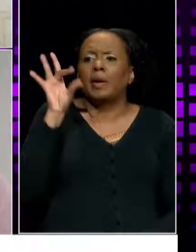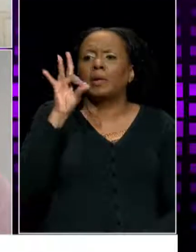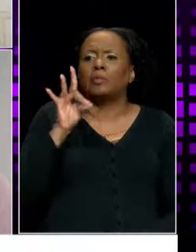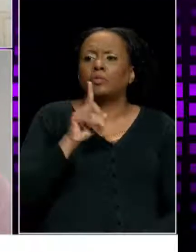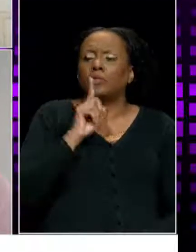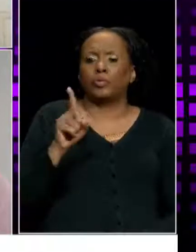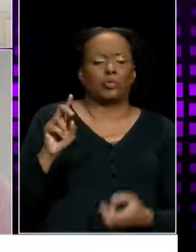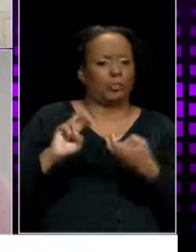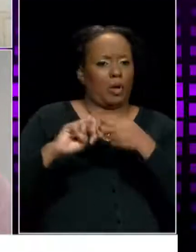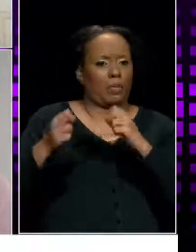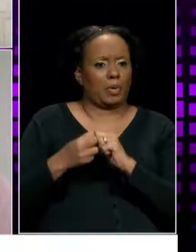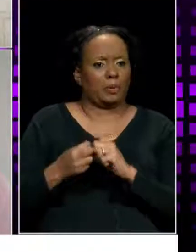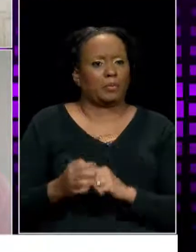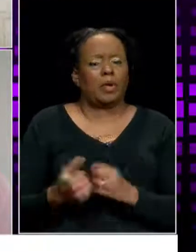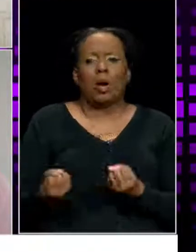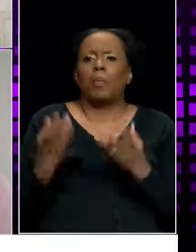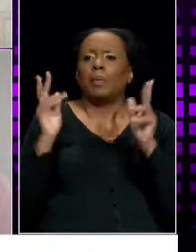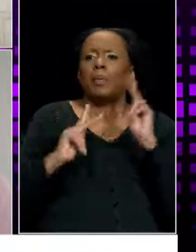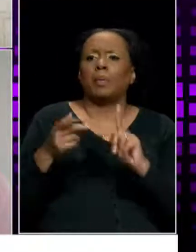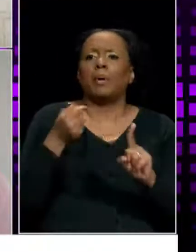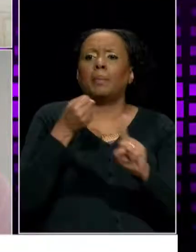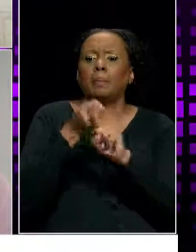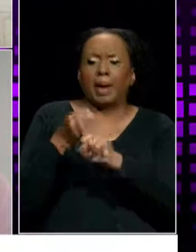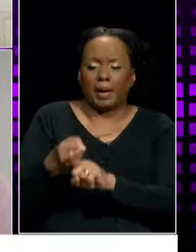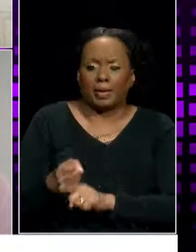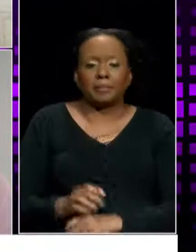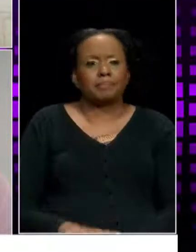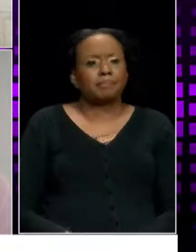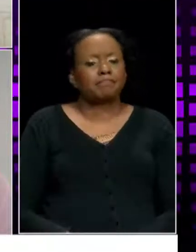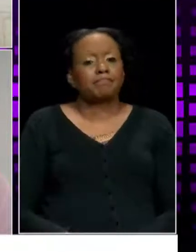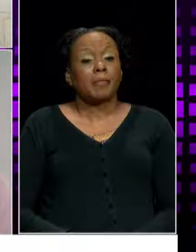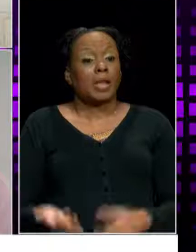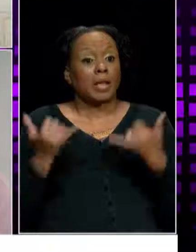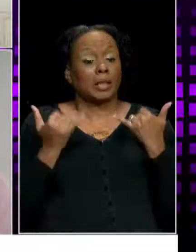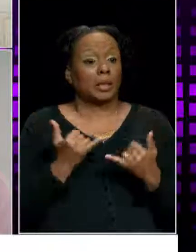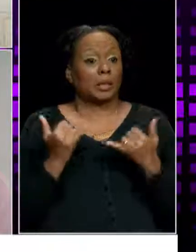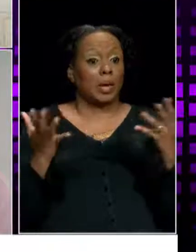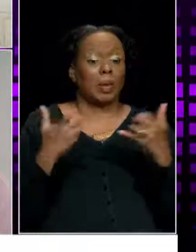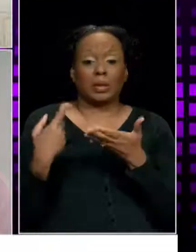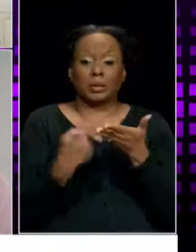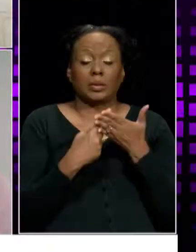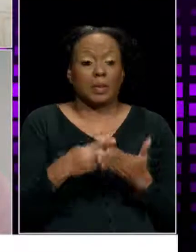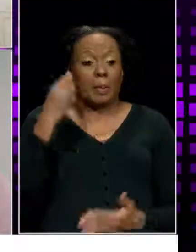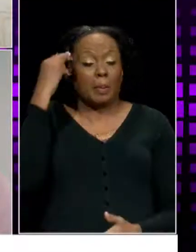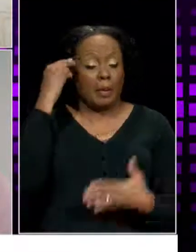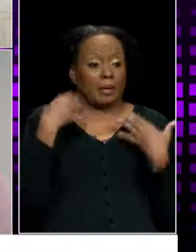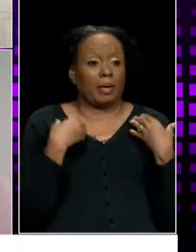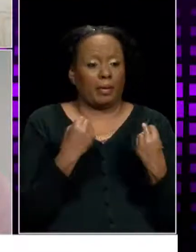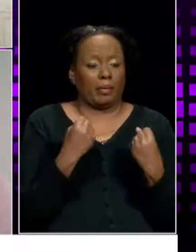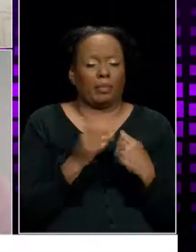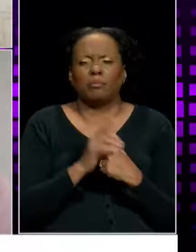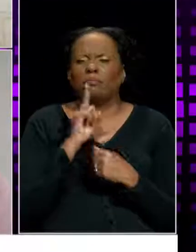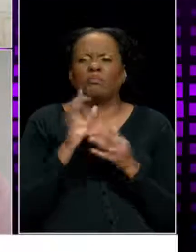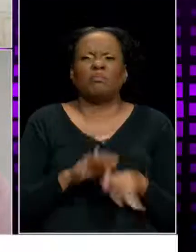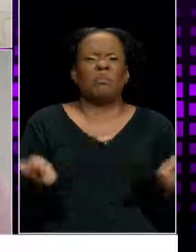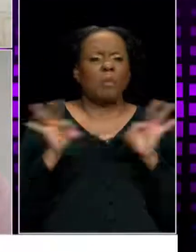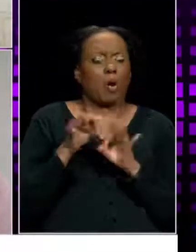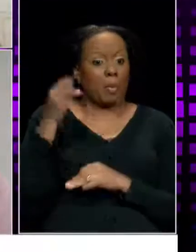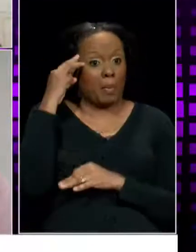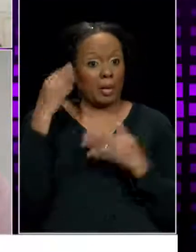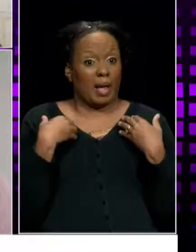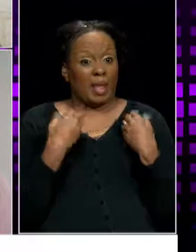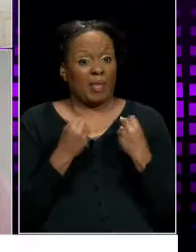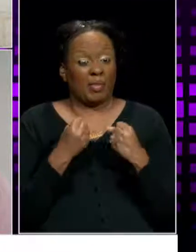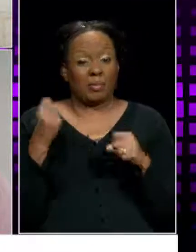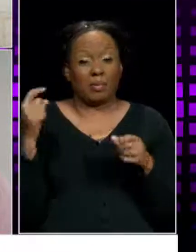today is mental health. The mental health of our young persons. It's a very important issue. It's something that we all talk